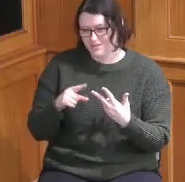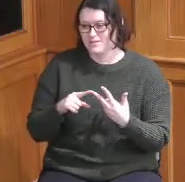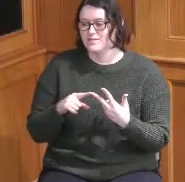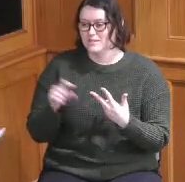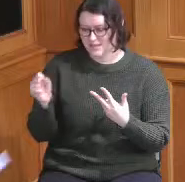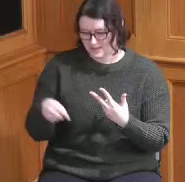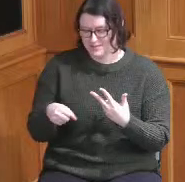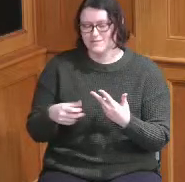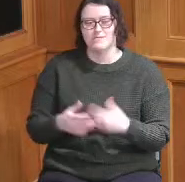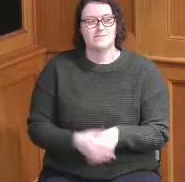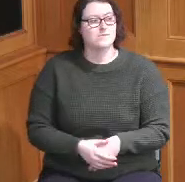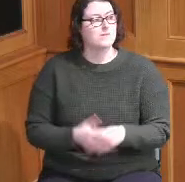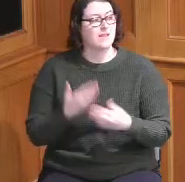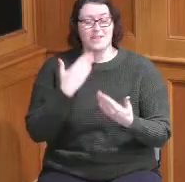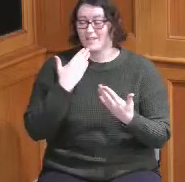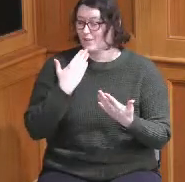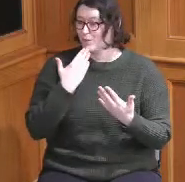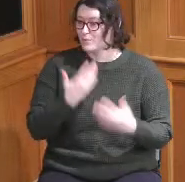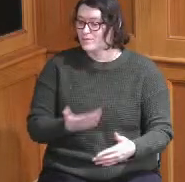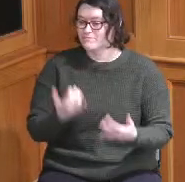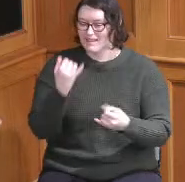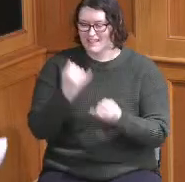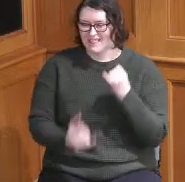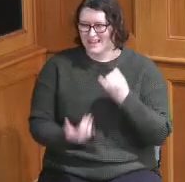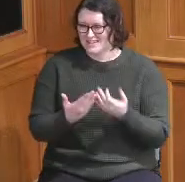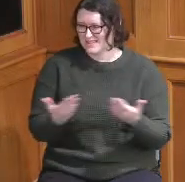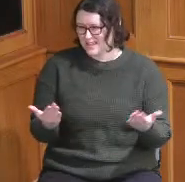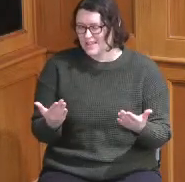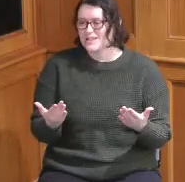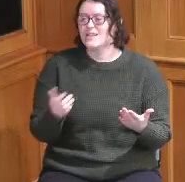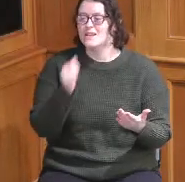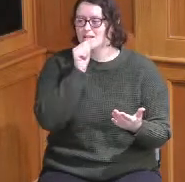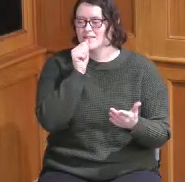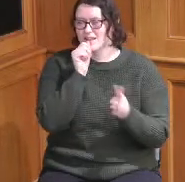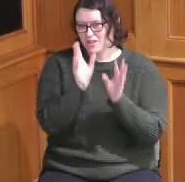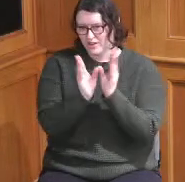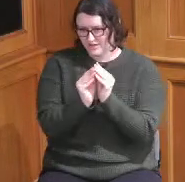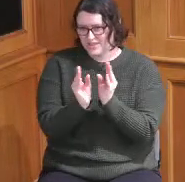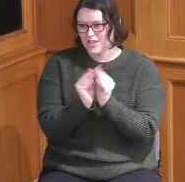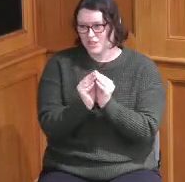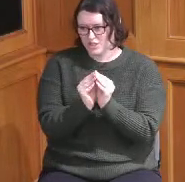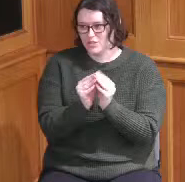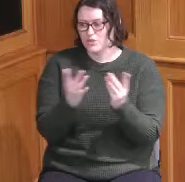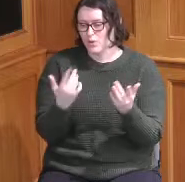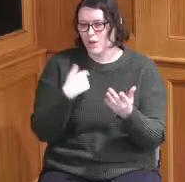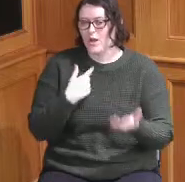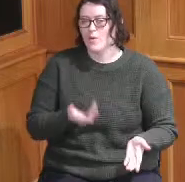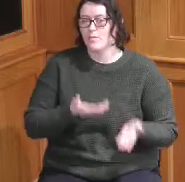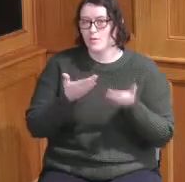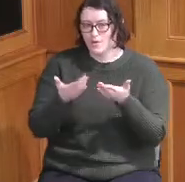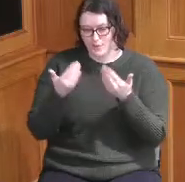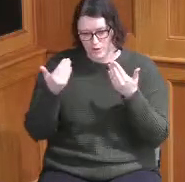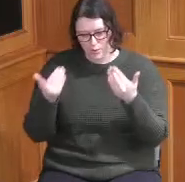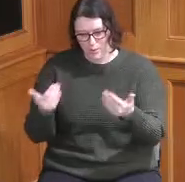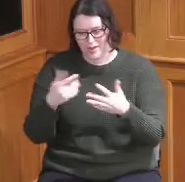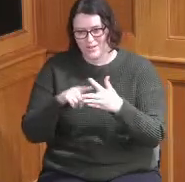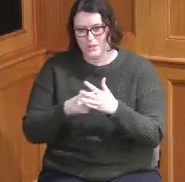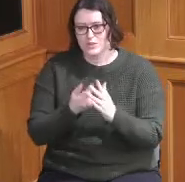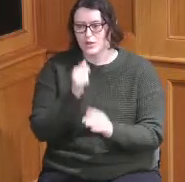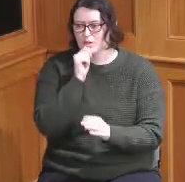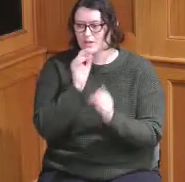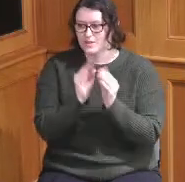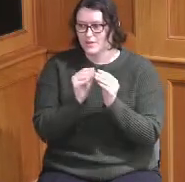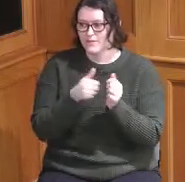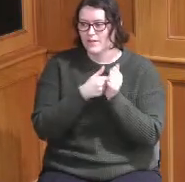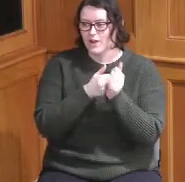Commissioner Reese? Yes. Thank you. The last thing on the agenda is an executive session. So I'm going to move that we go into executive session pursuant